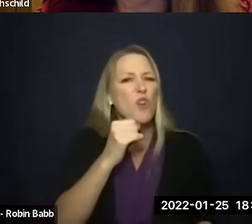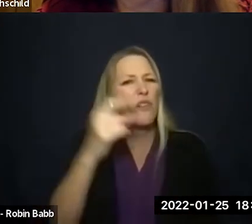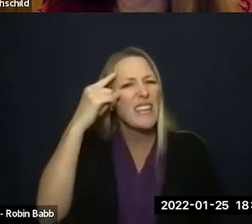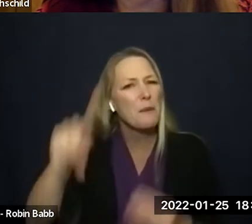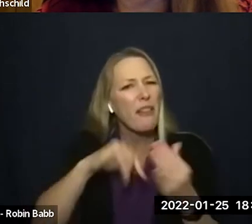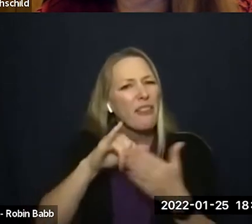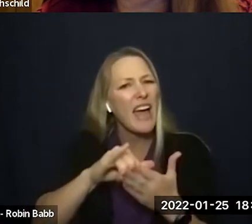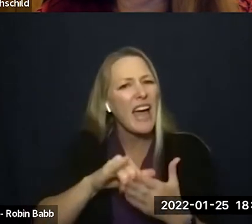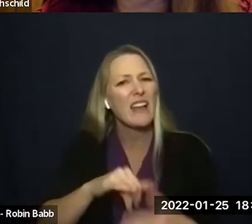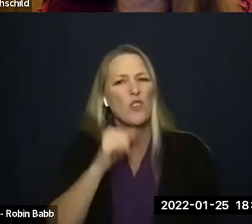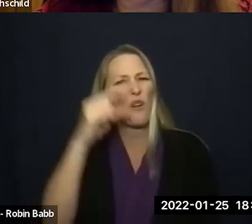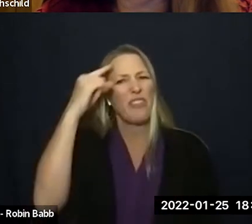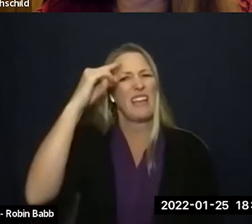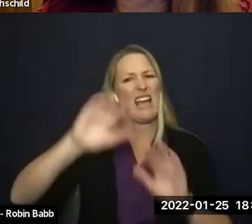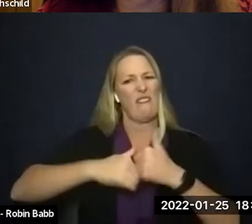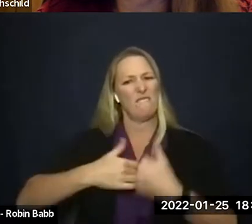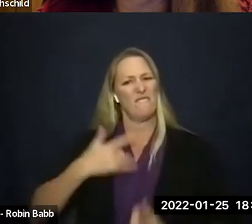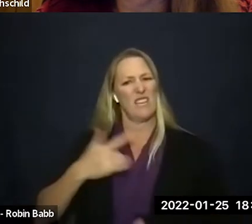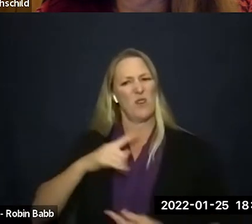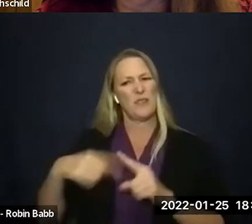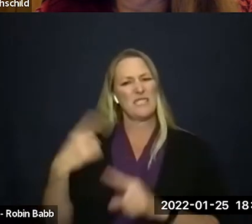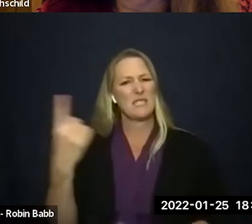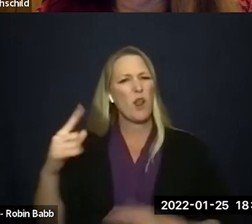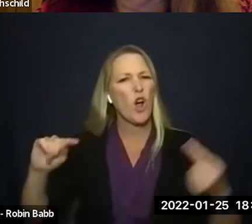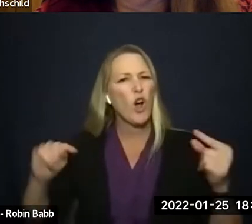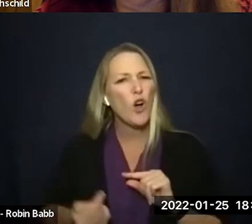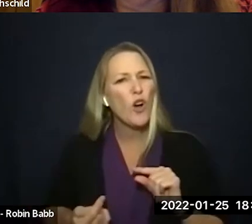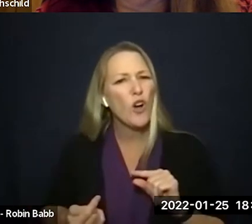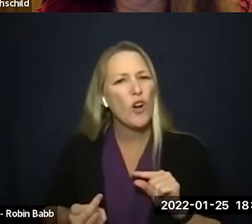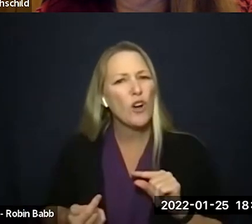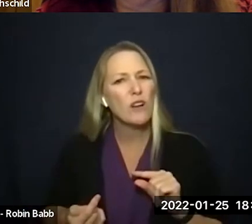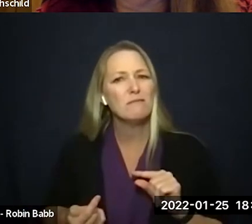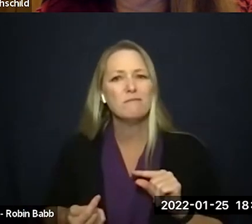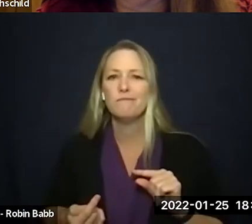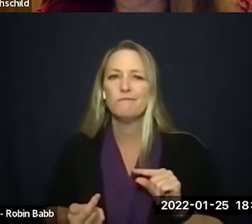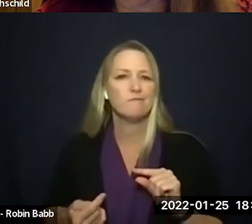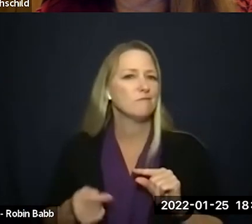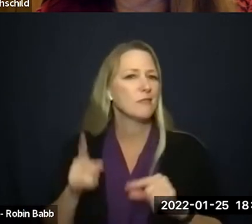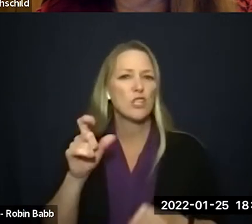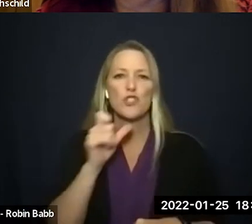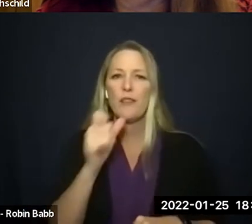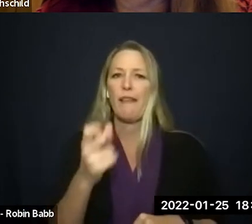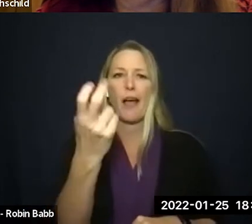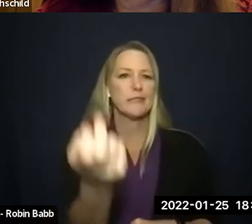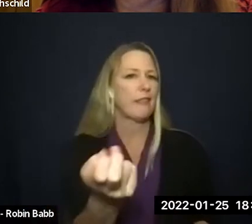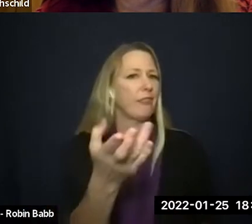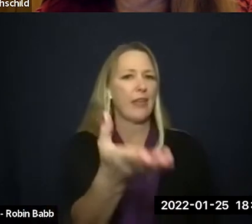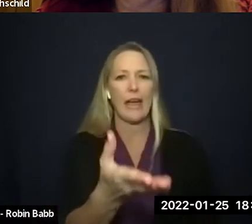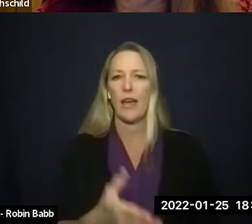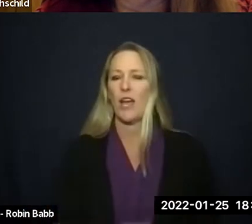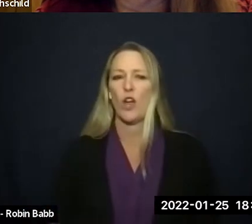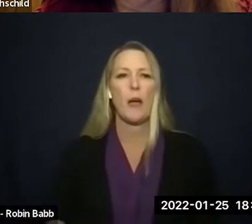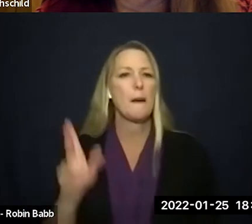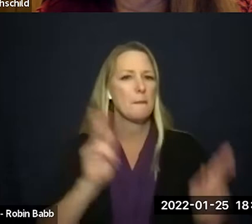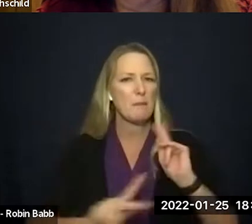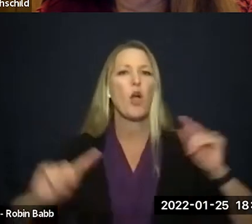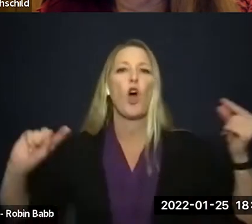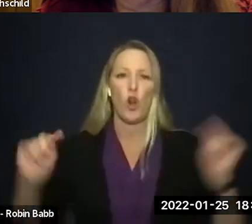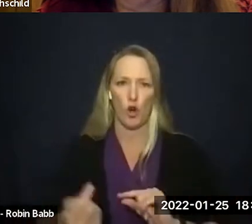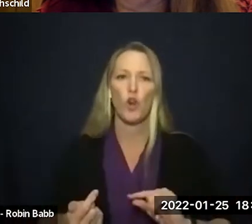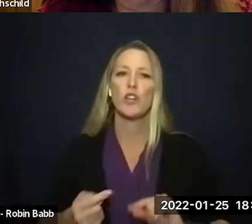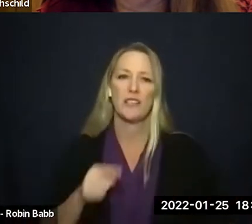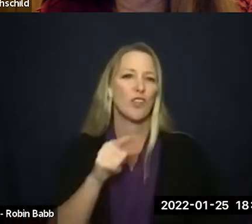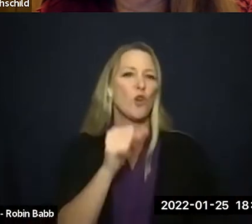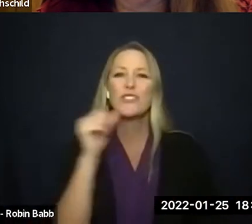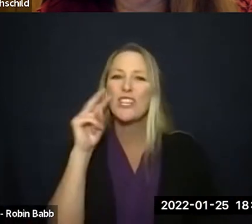you don't think how you're gonna feel when someone got hurt you should not be sitting in the seat because people are getting hurt you're just